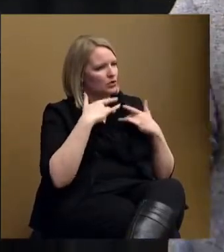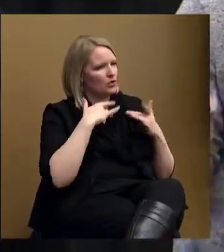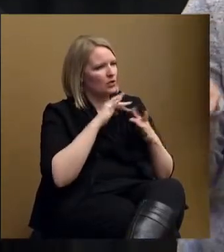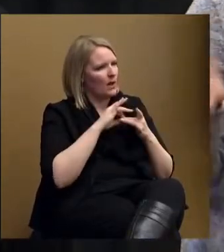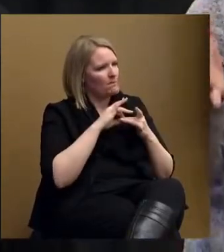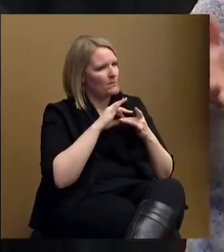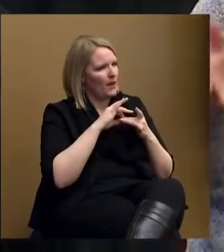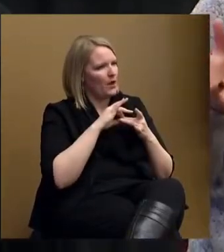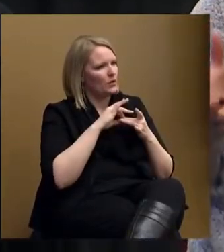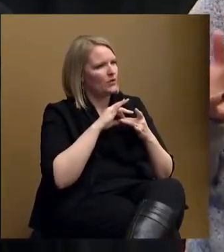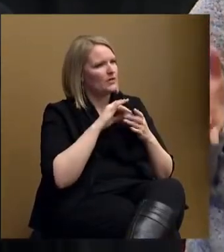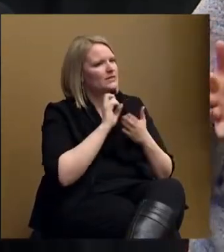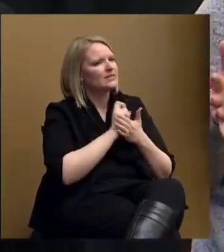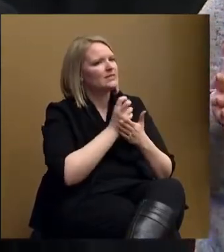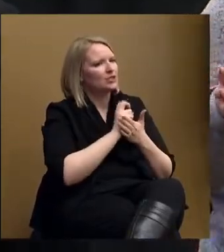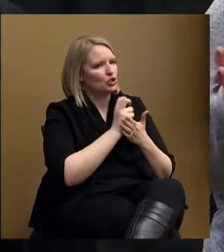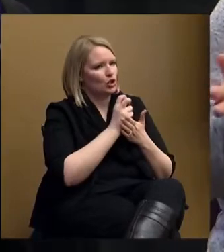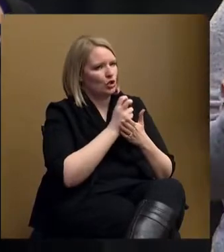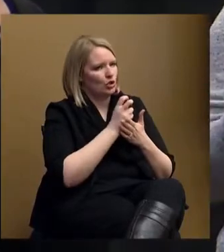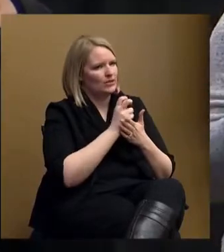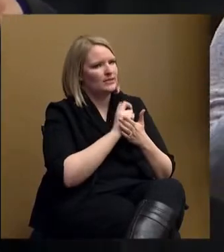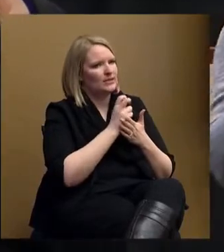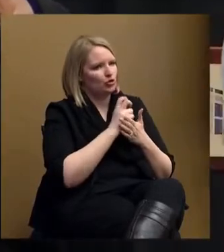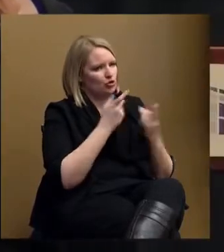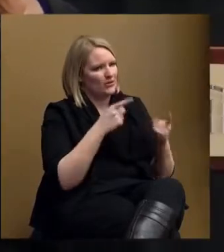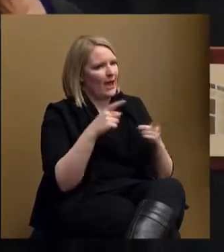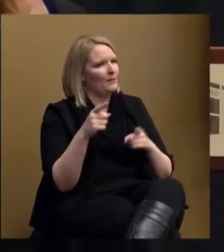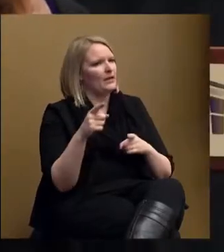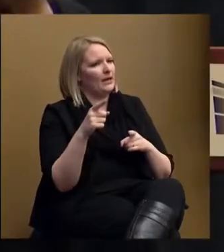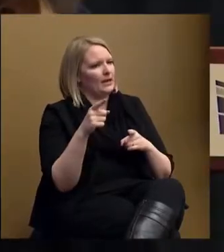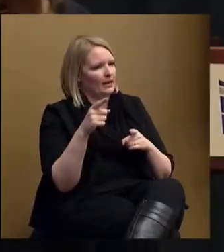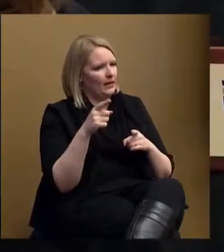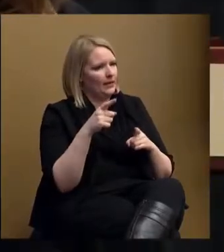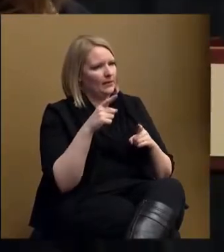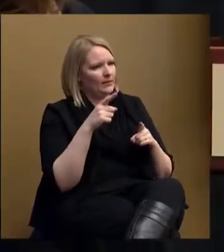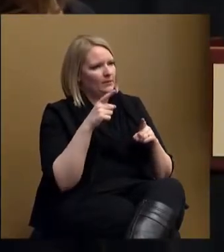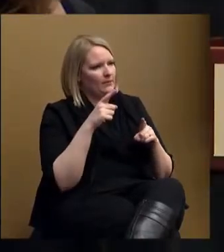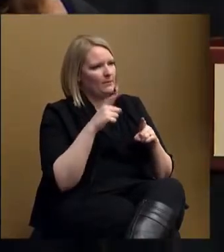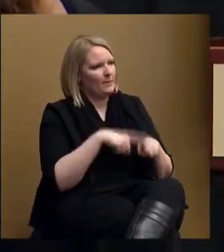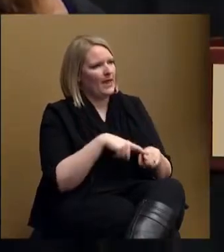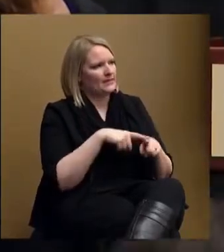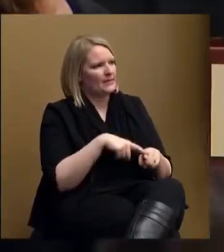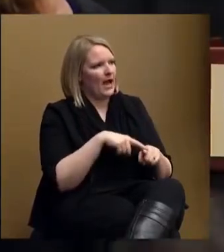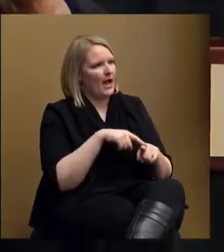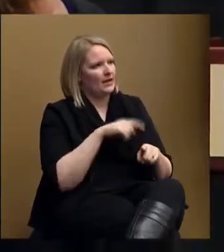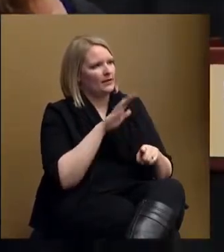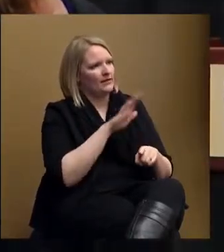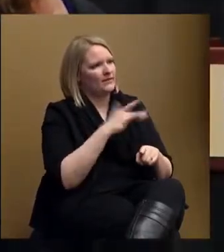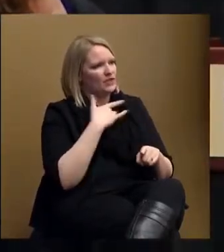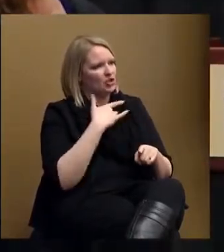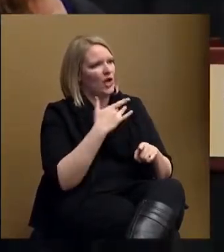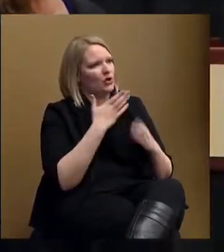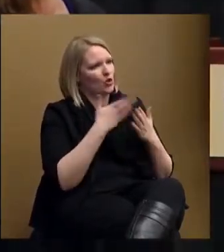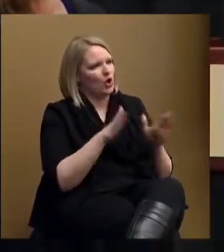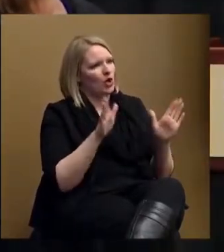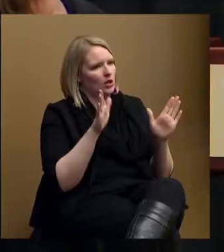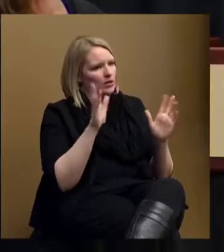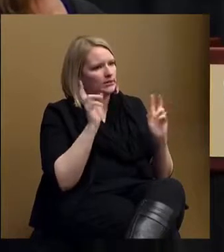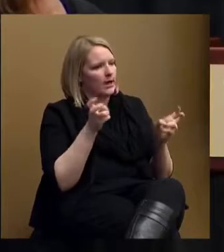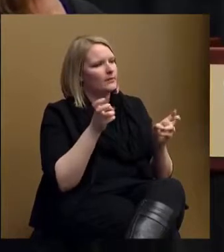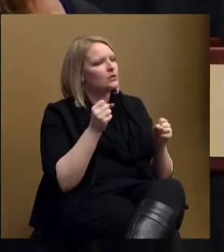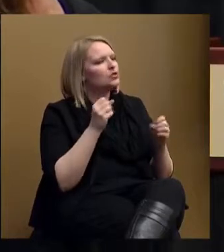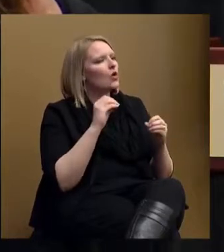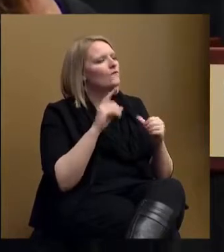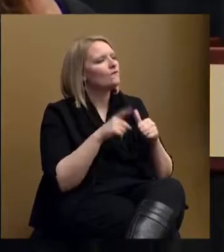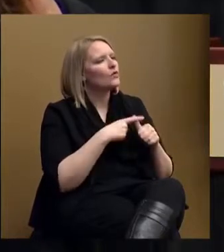some seizure activity happening just based on the general, what you guys are saying. So